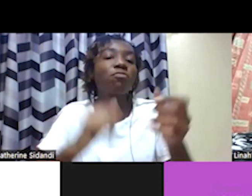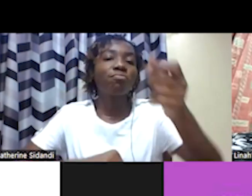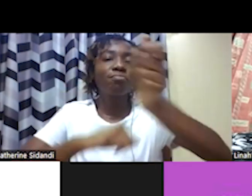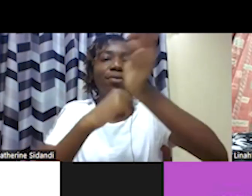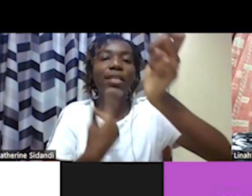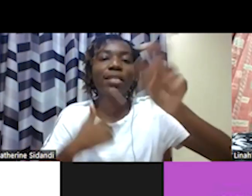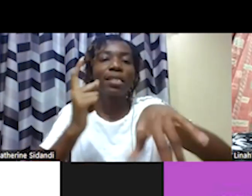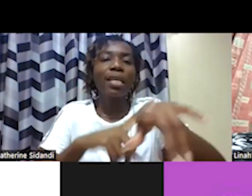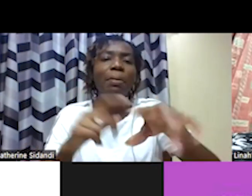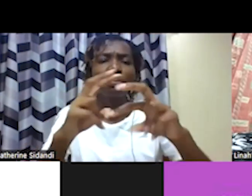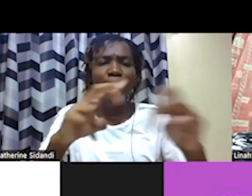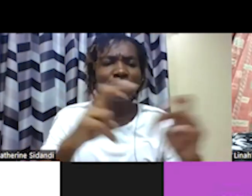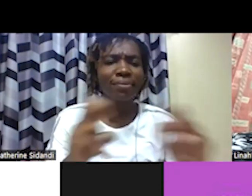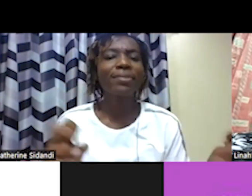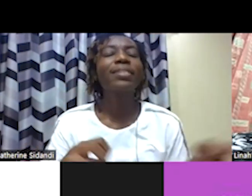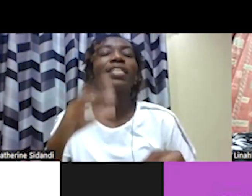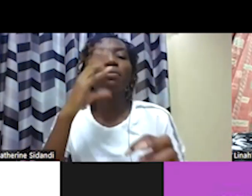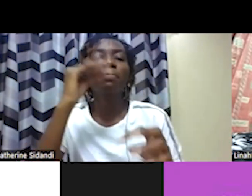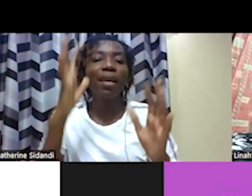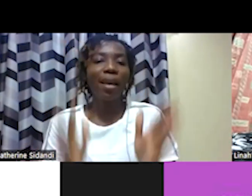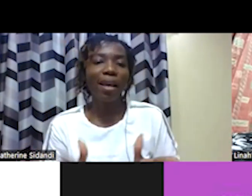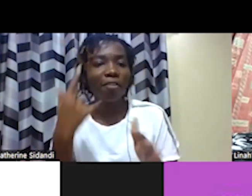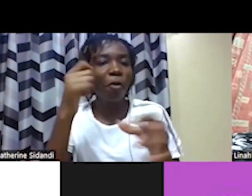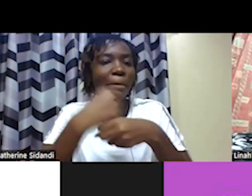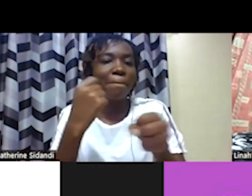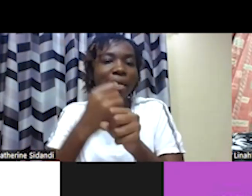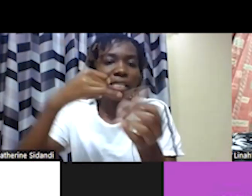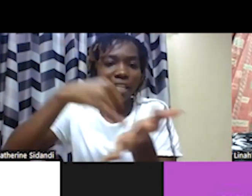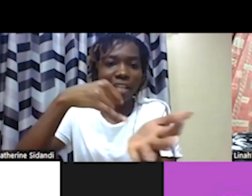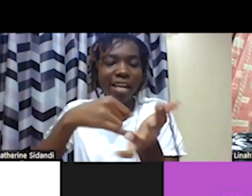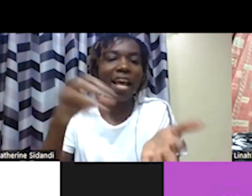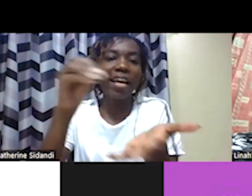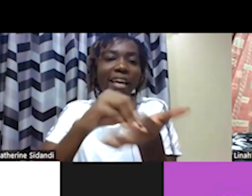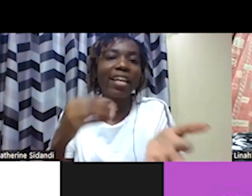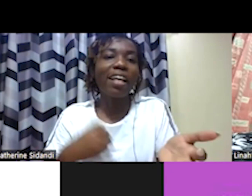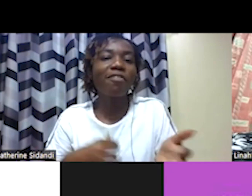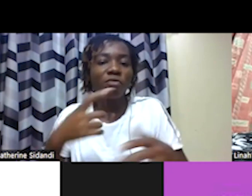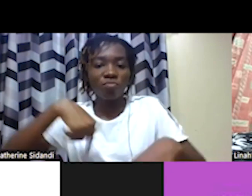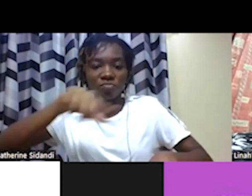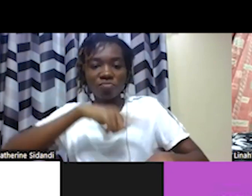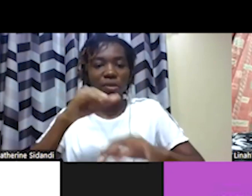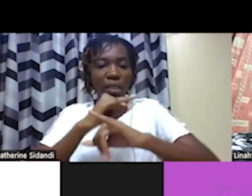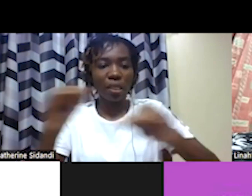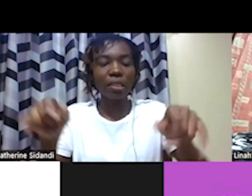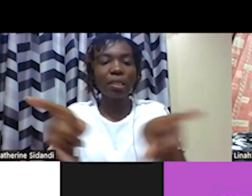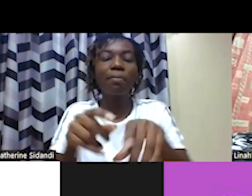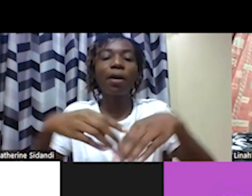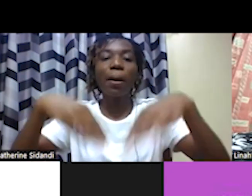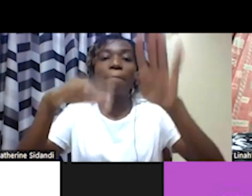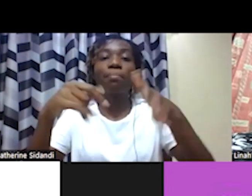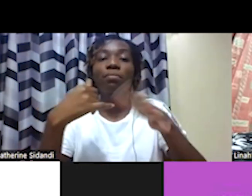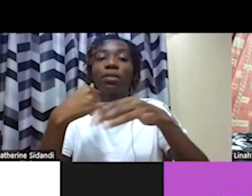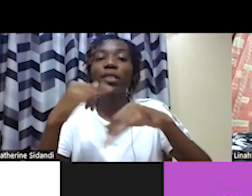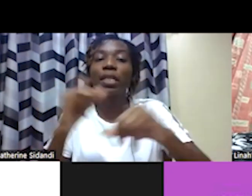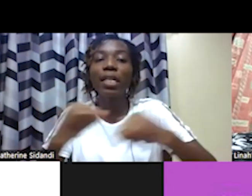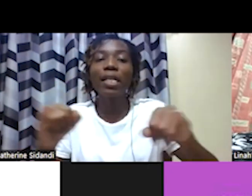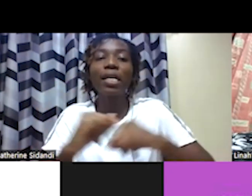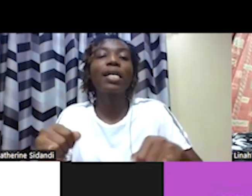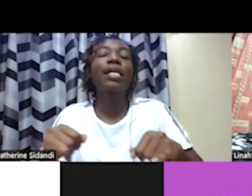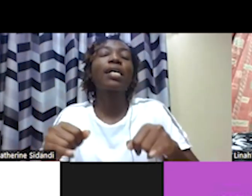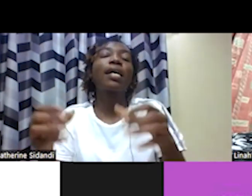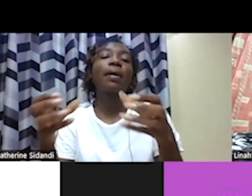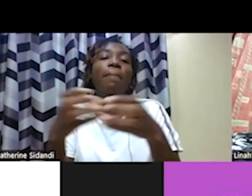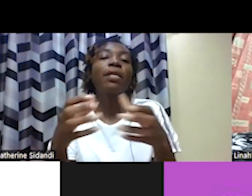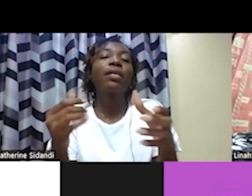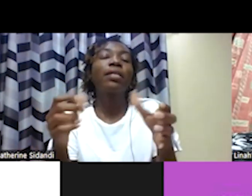for speakers to make us inclusive. We appreciate you. And then, of course, we have Wicklin. Wicklin is the carpet cleaning company. They have a machine that cleans carpets within